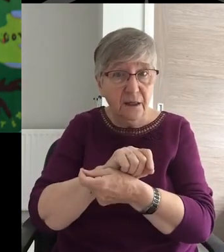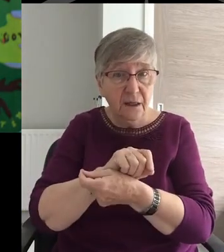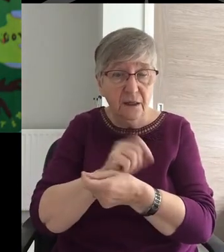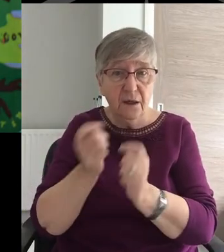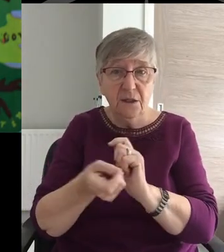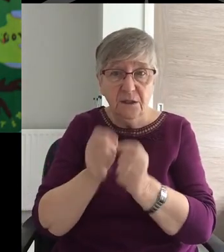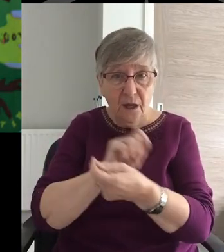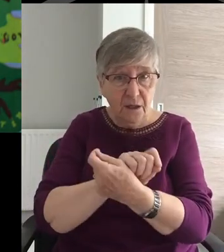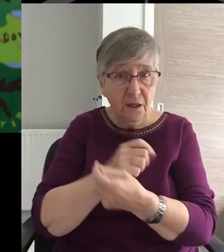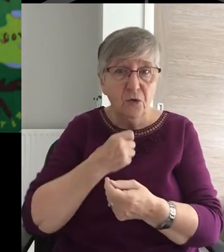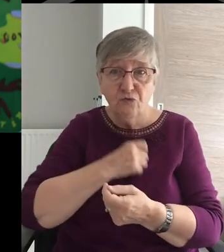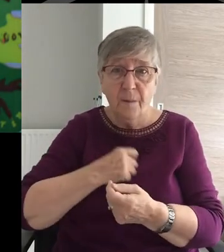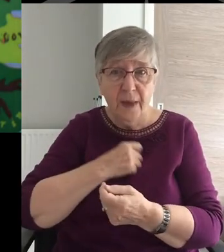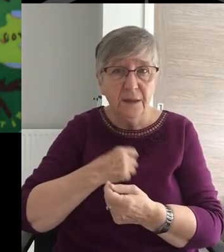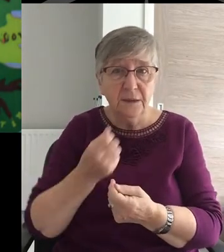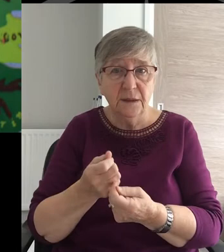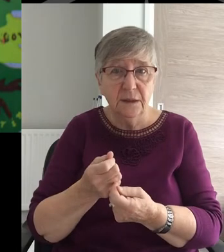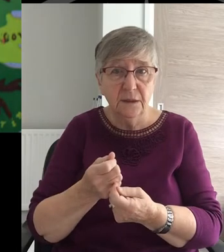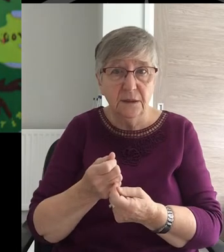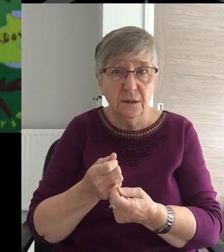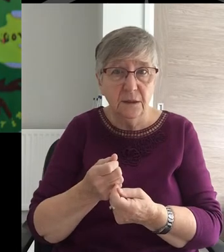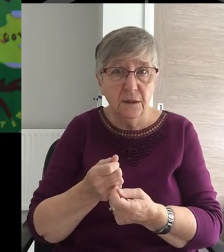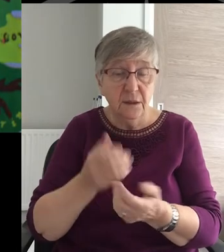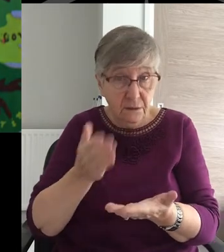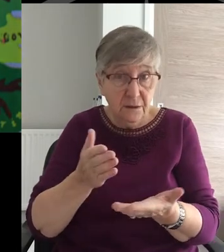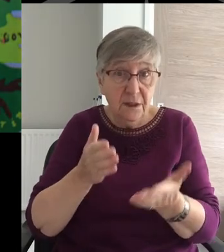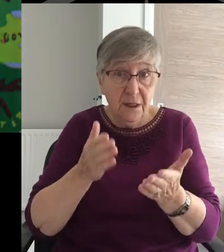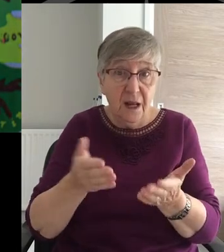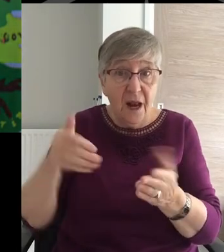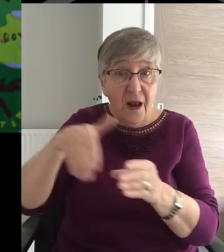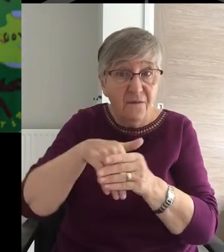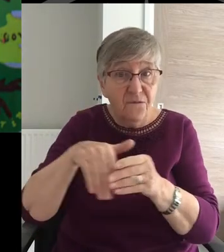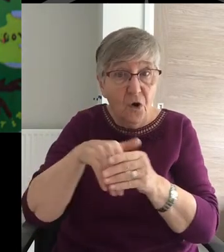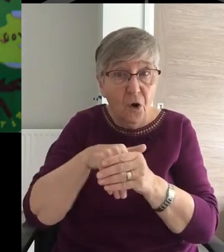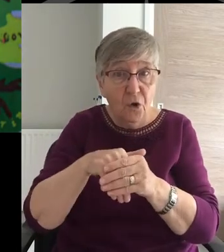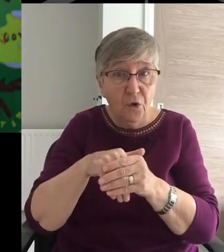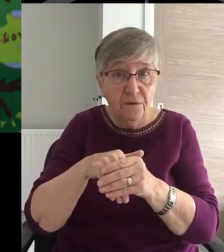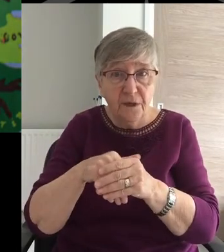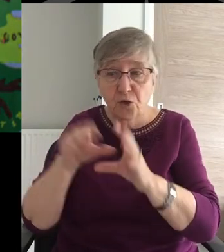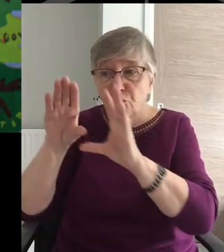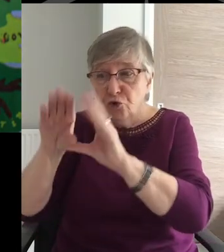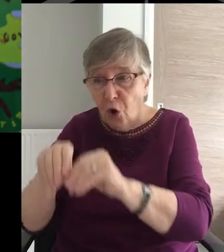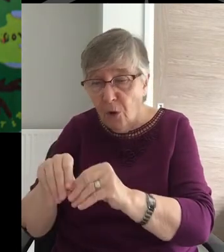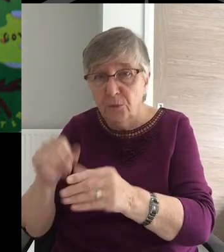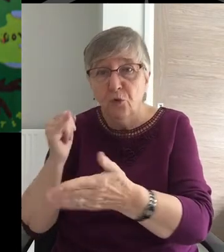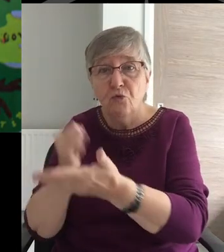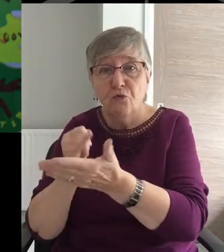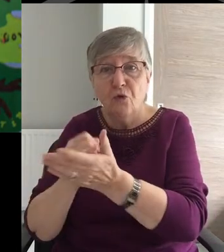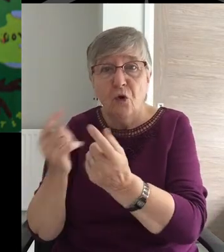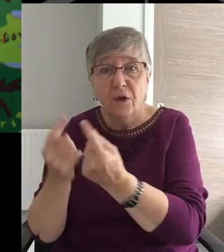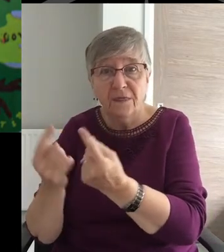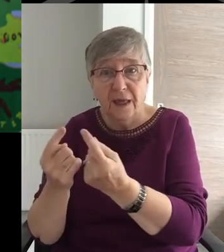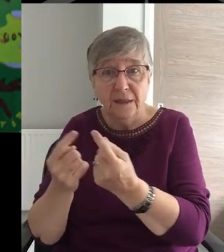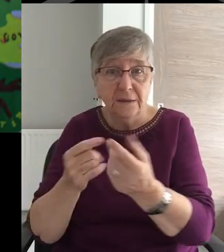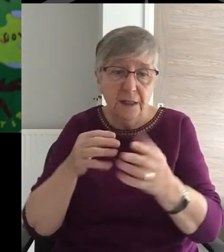is what it is, was practical. It involved undoing wrong and putting right in its